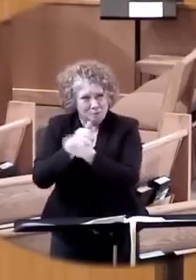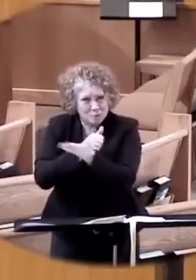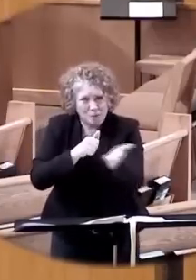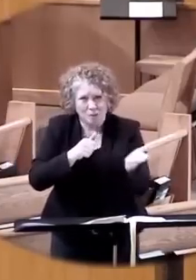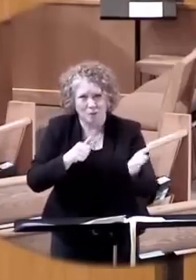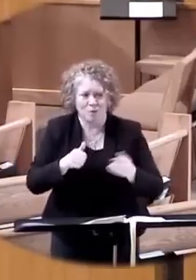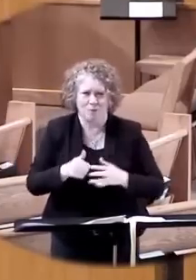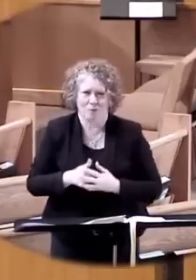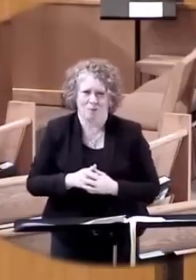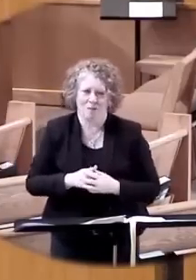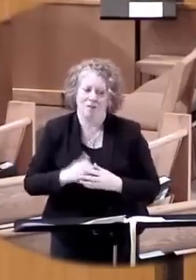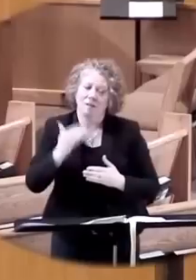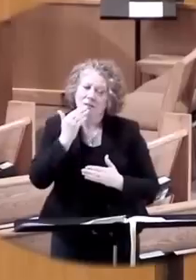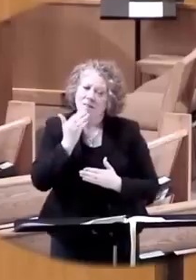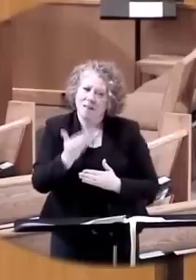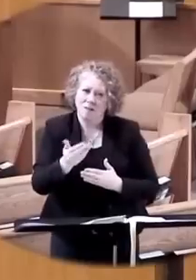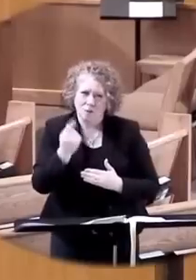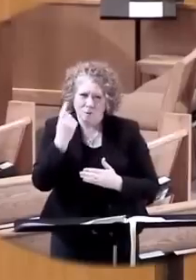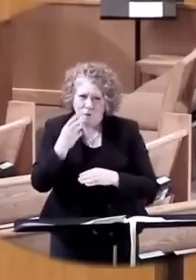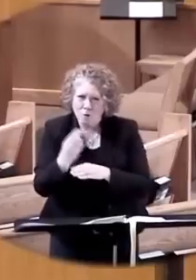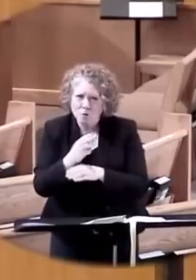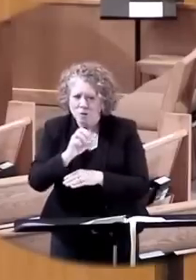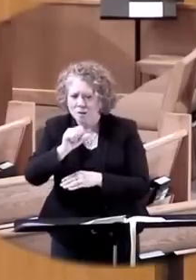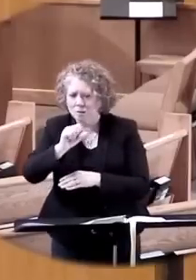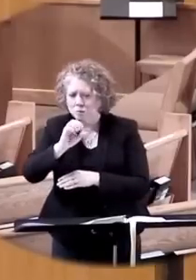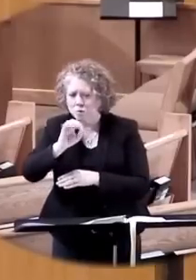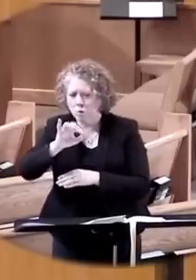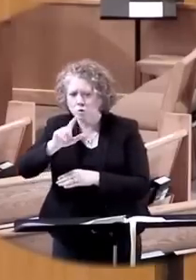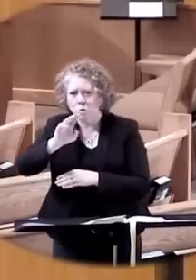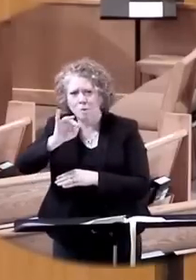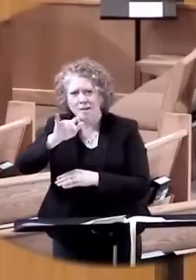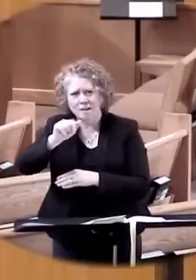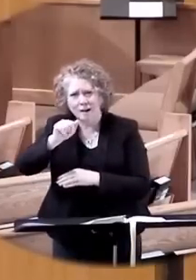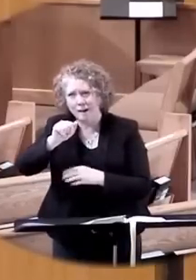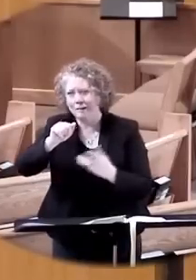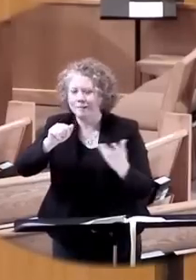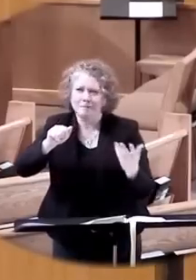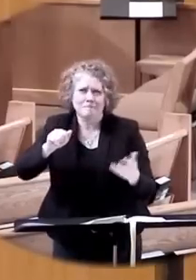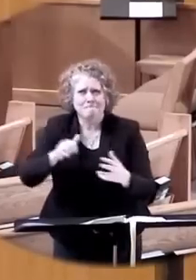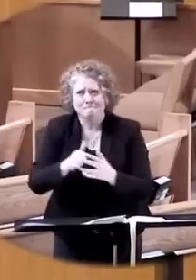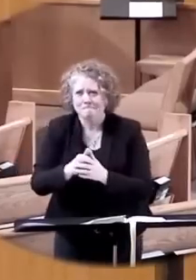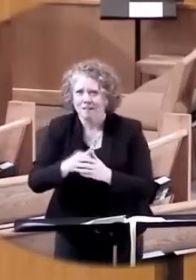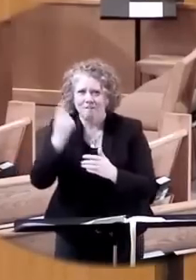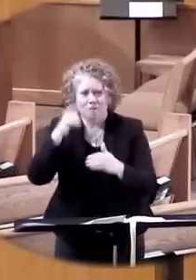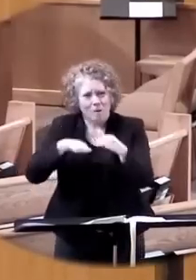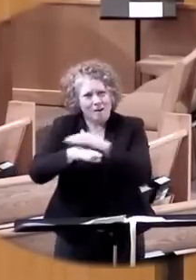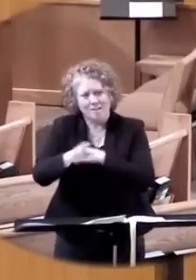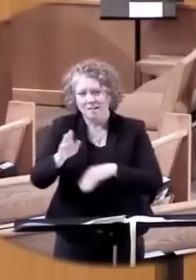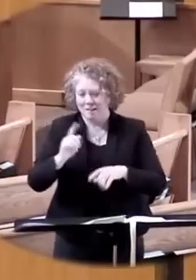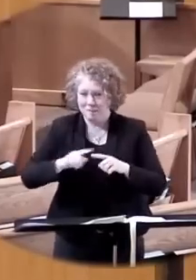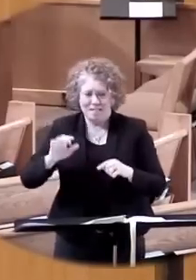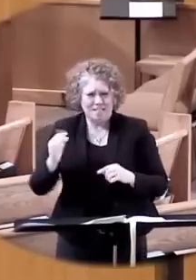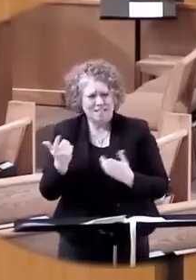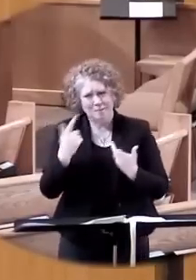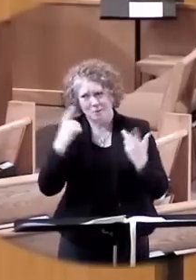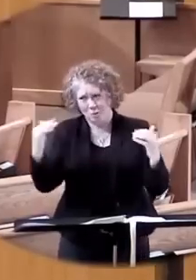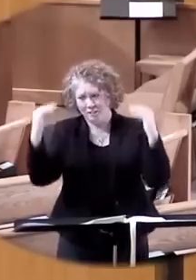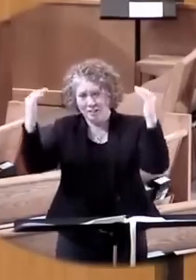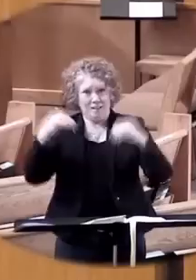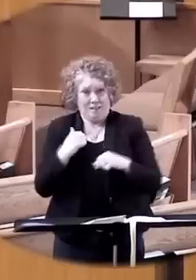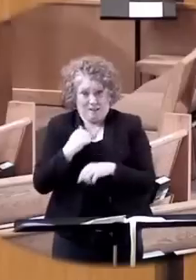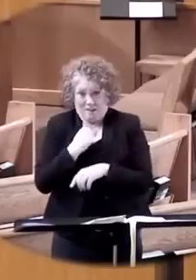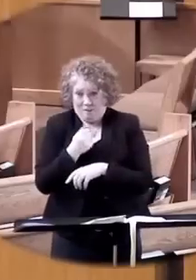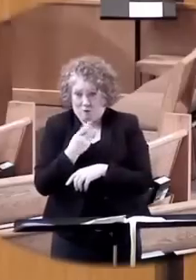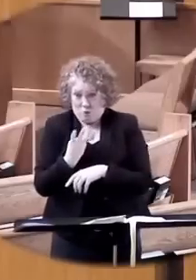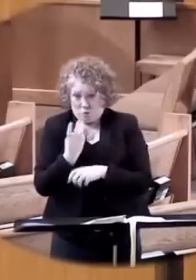social media, the medium that seemingly so far advanced, but a couple months ago when we asked parishioners to sign up